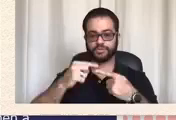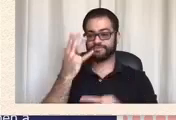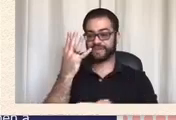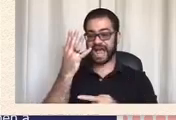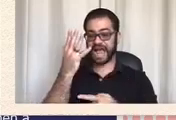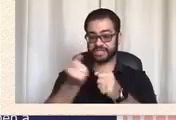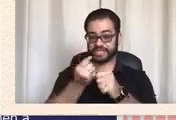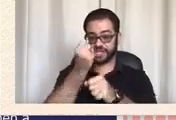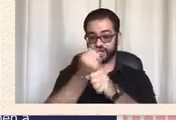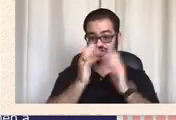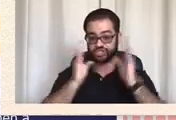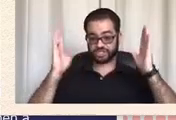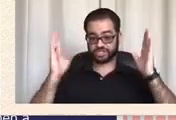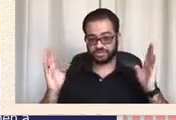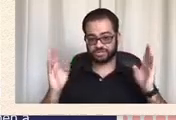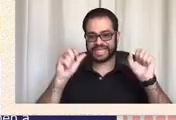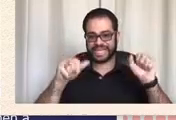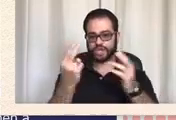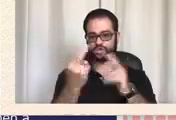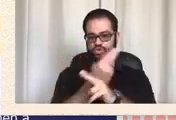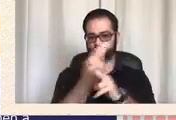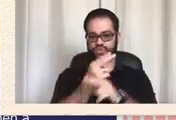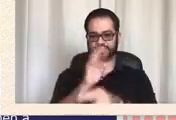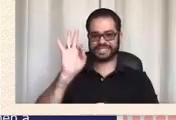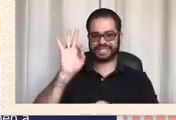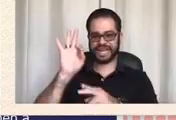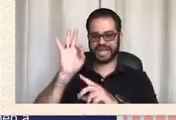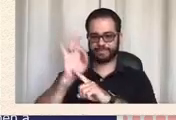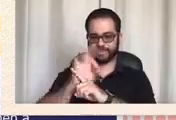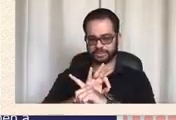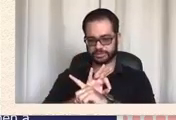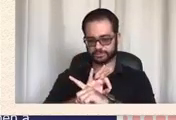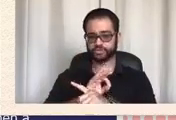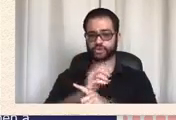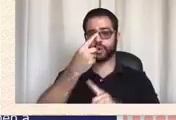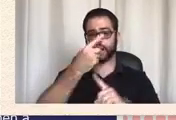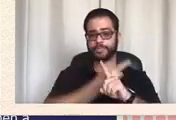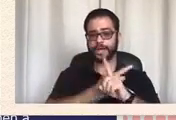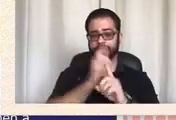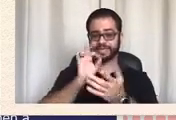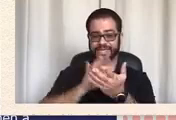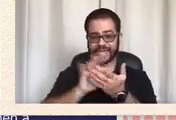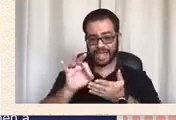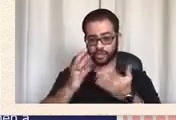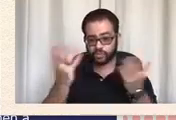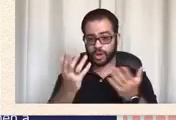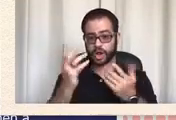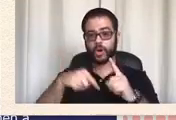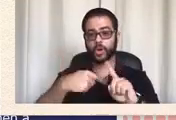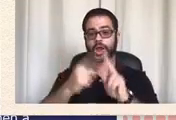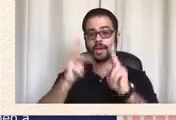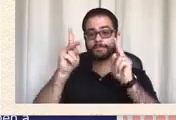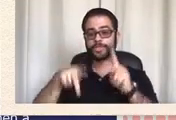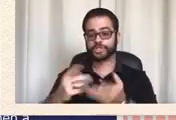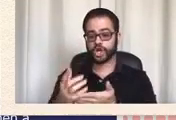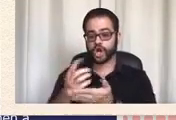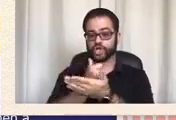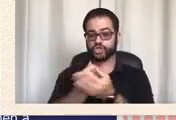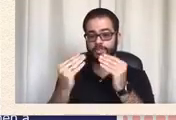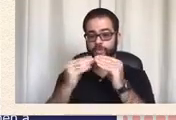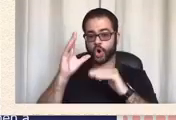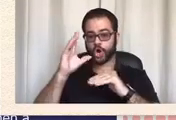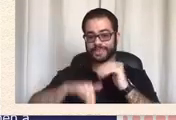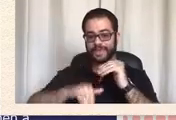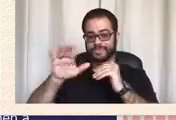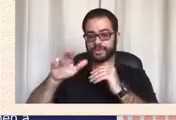years. So a month counts towards a period when a beneficiary earns more than the monthly threshold